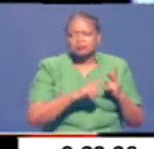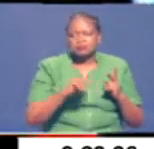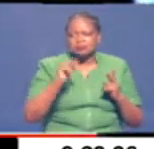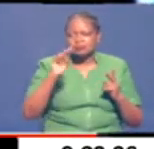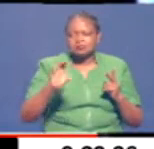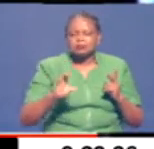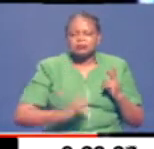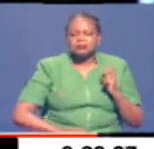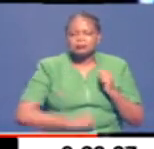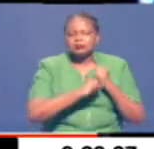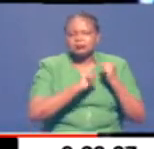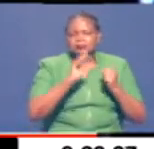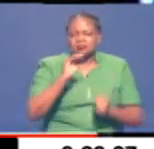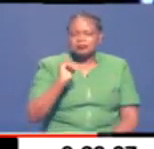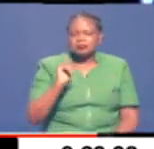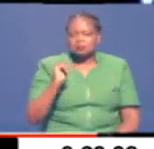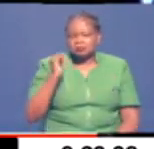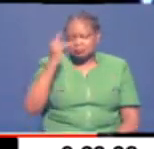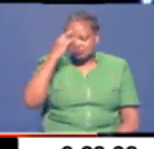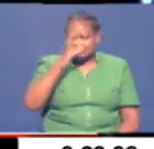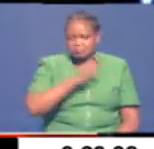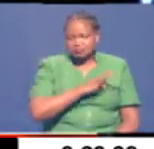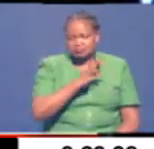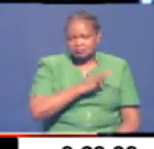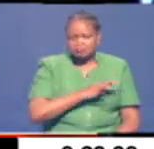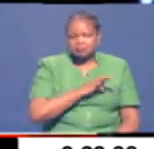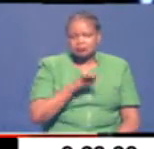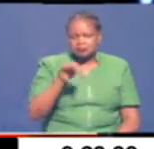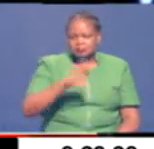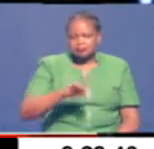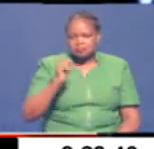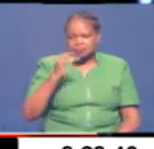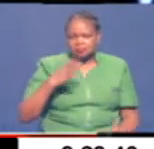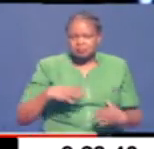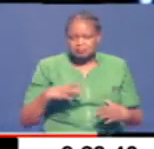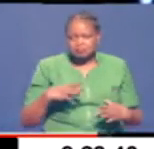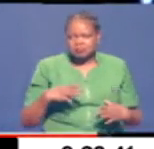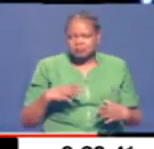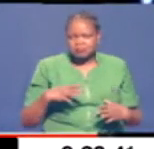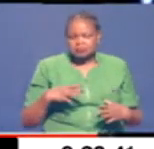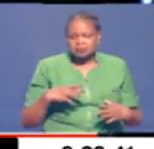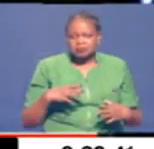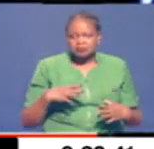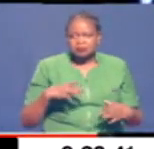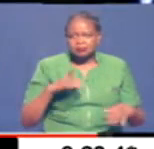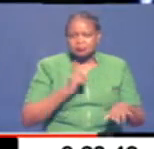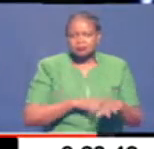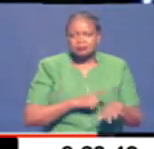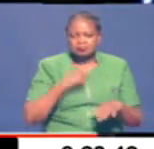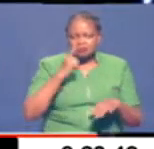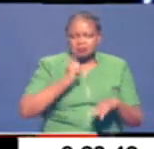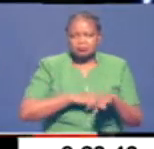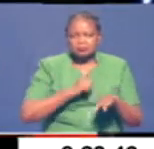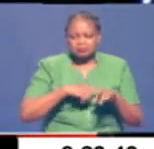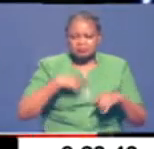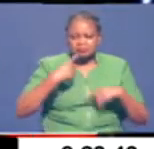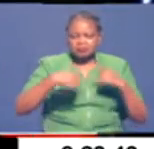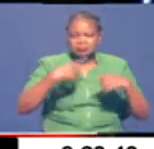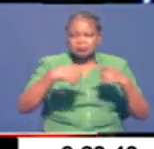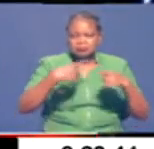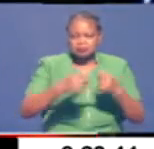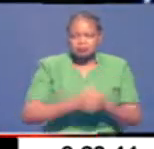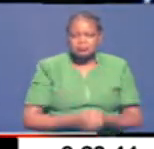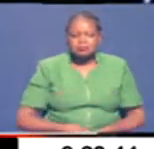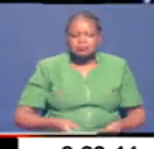BBI for its beneficial clauses to Kenyans. When we say it is time to move on, we